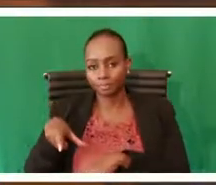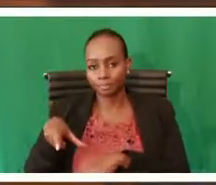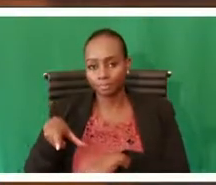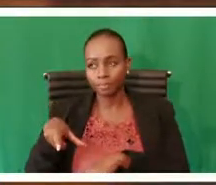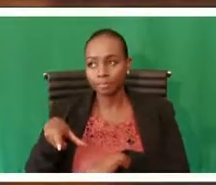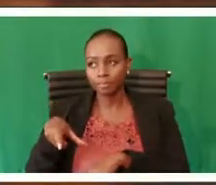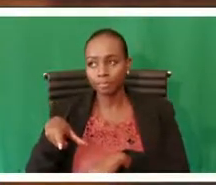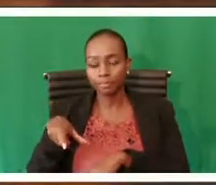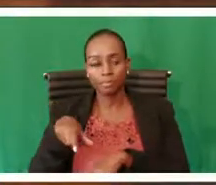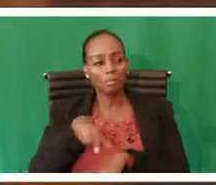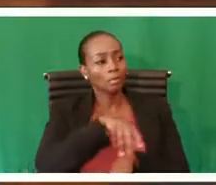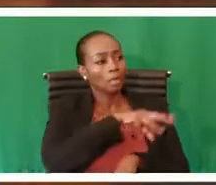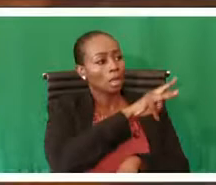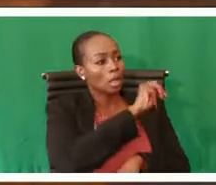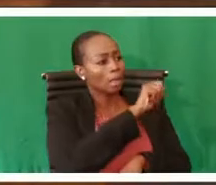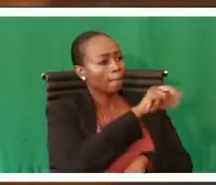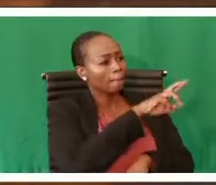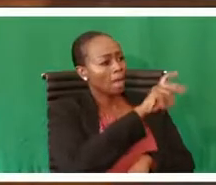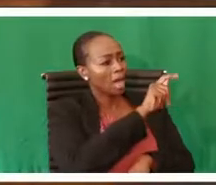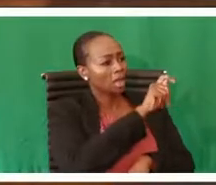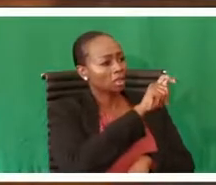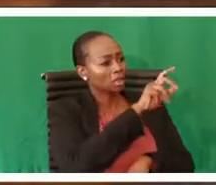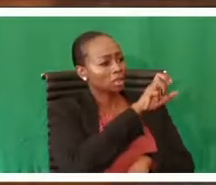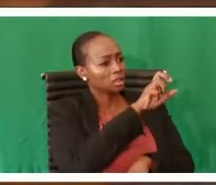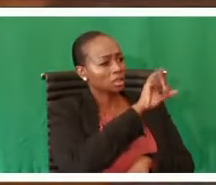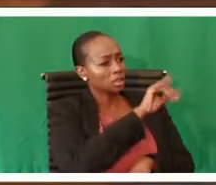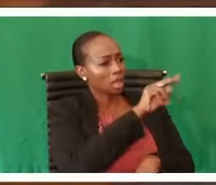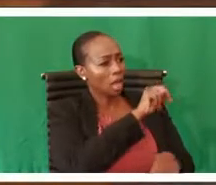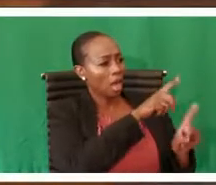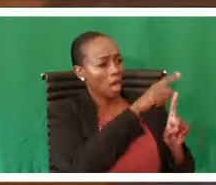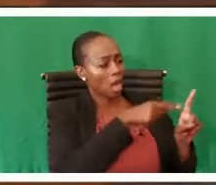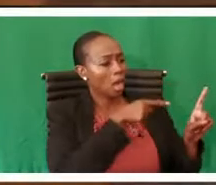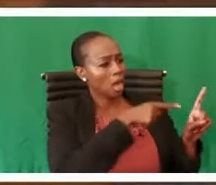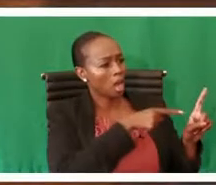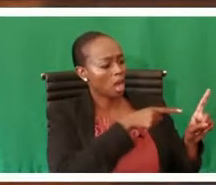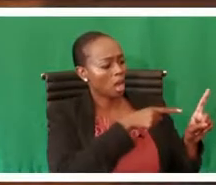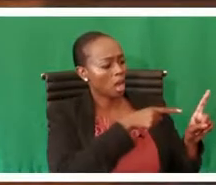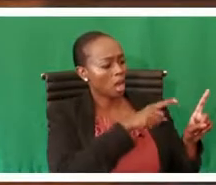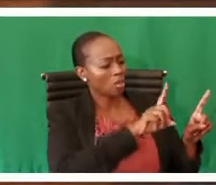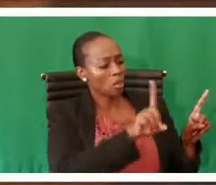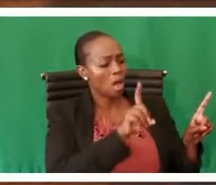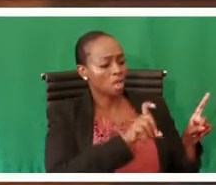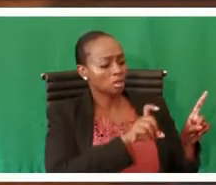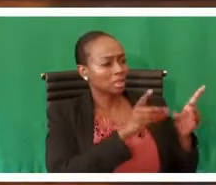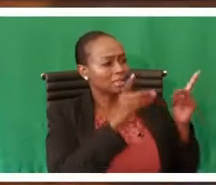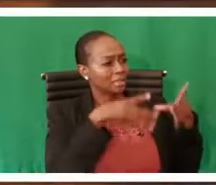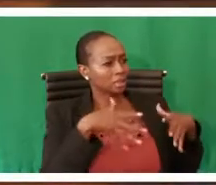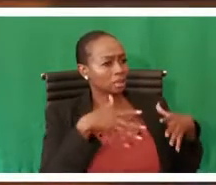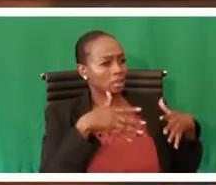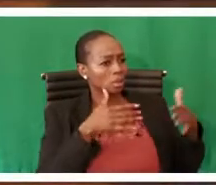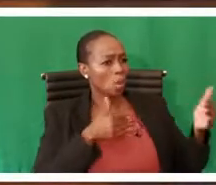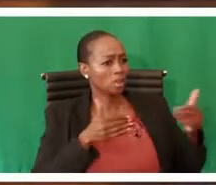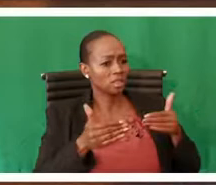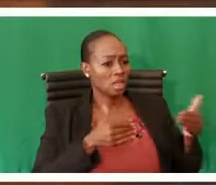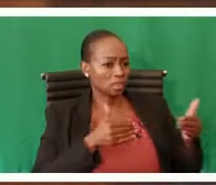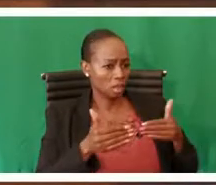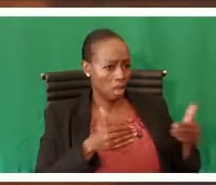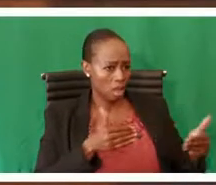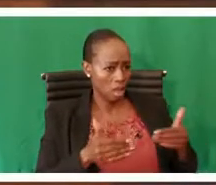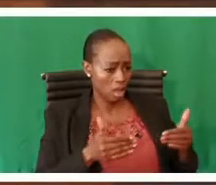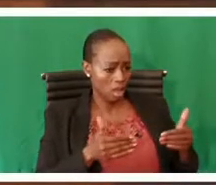Martin, you ask issues of the district coordinators, their responsibility is to